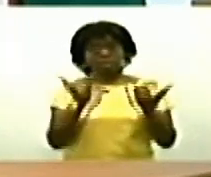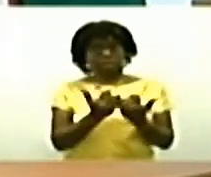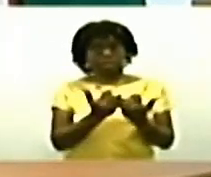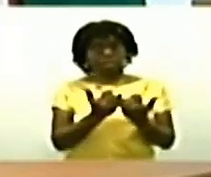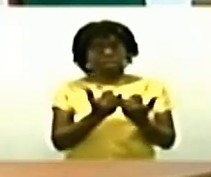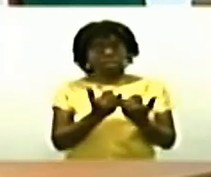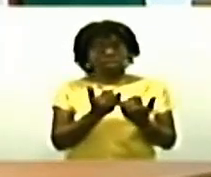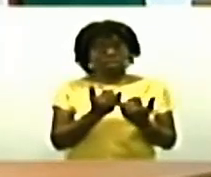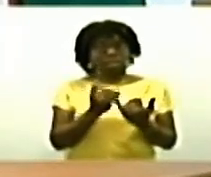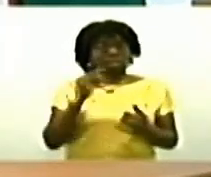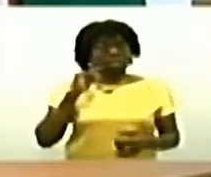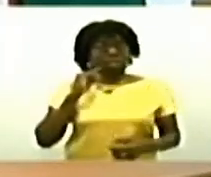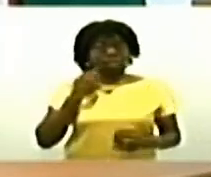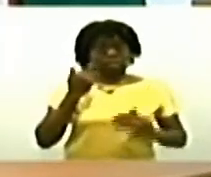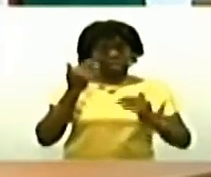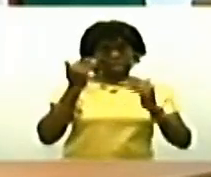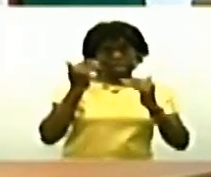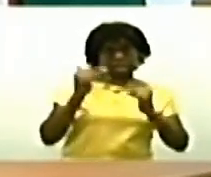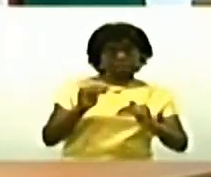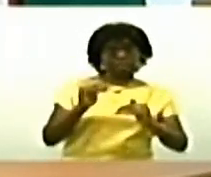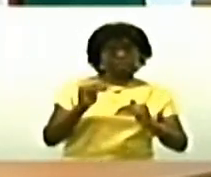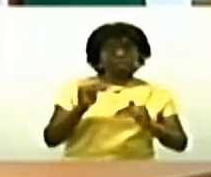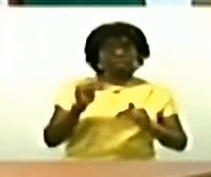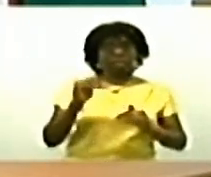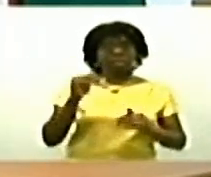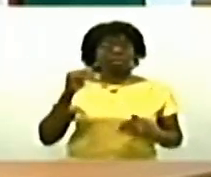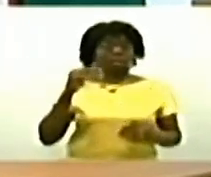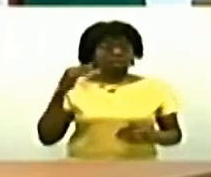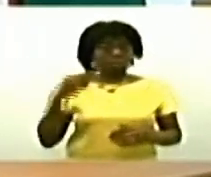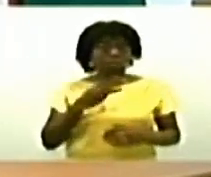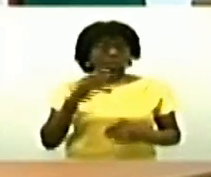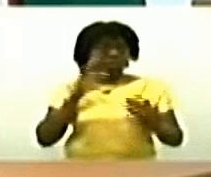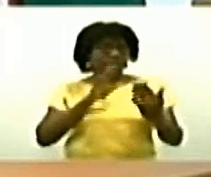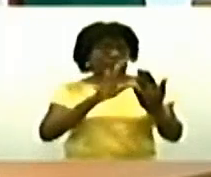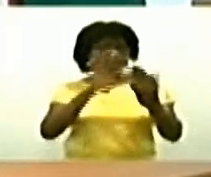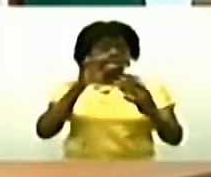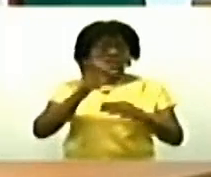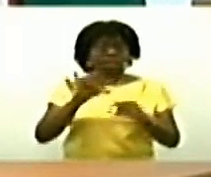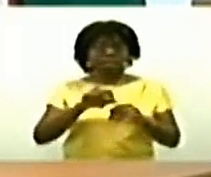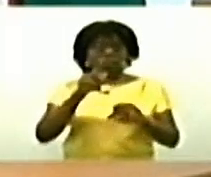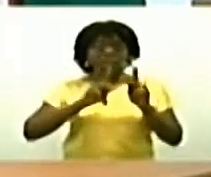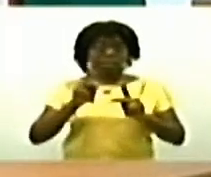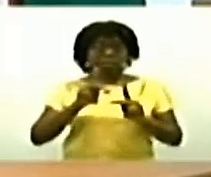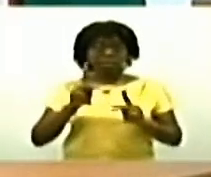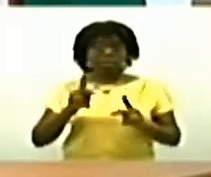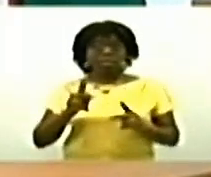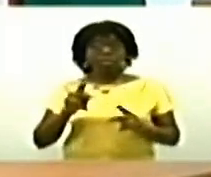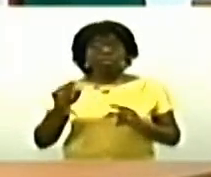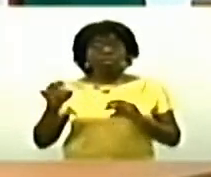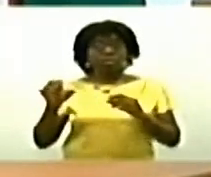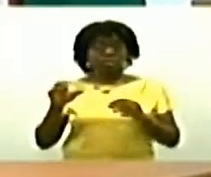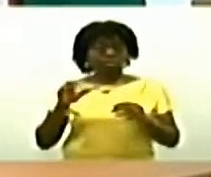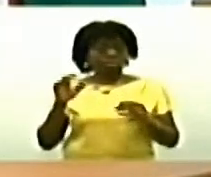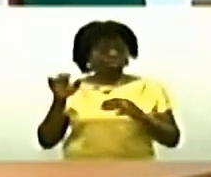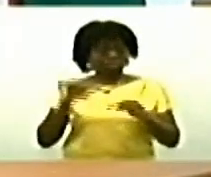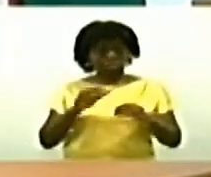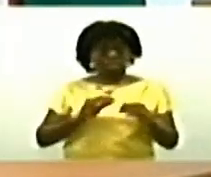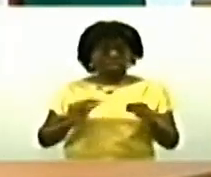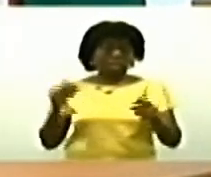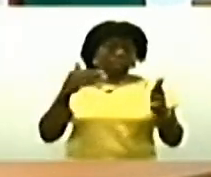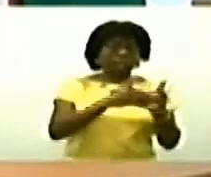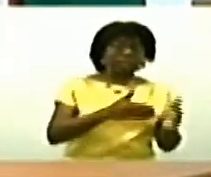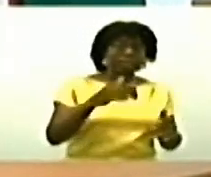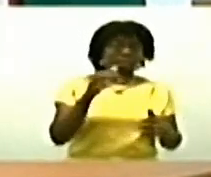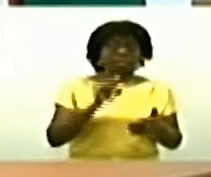with serious limitations, as we have faced as a people, how they have been able to rise against those challenges. I look at